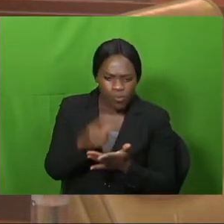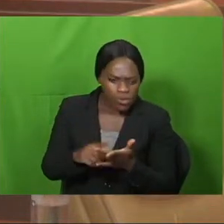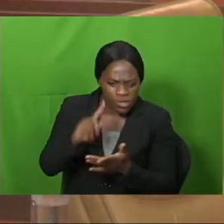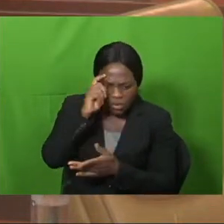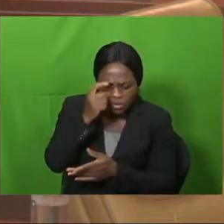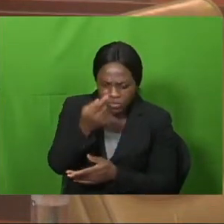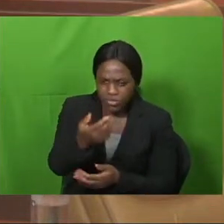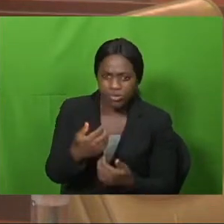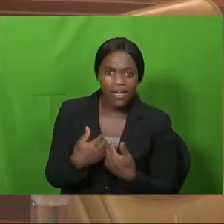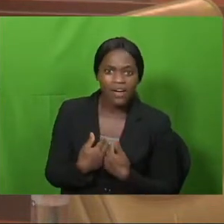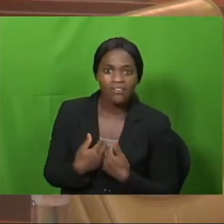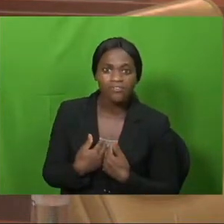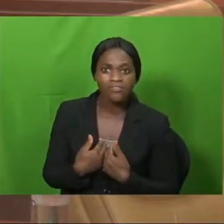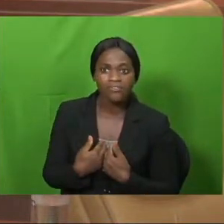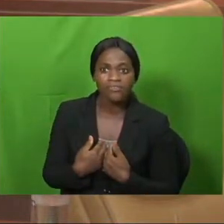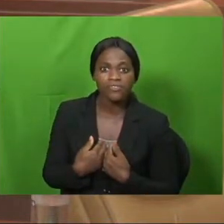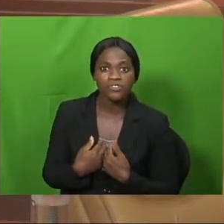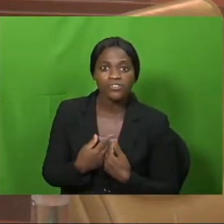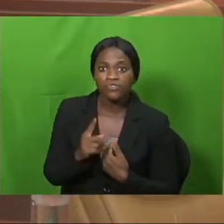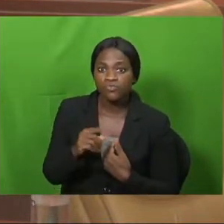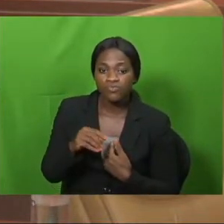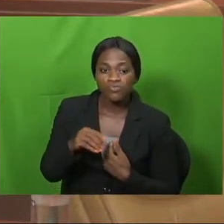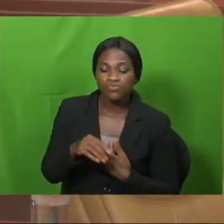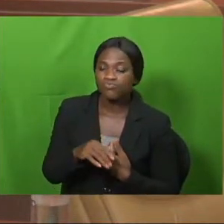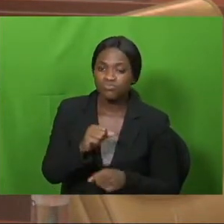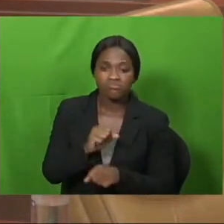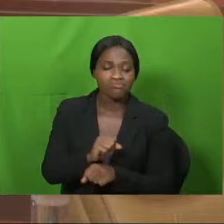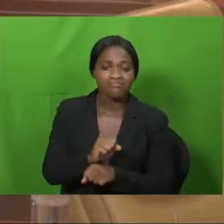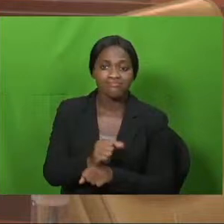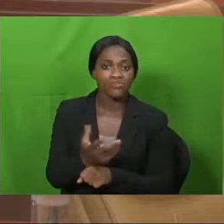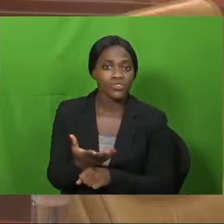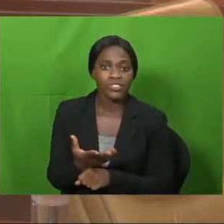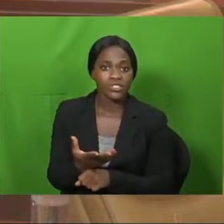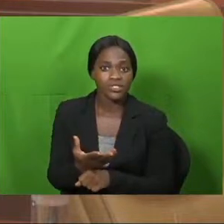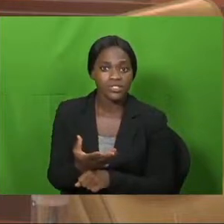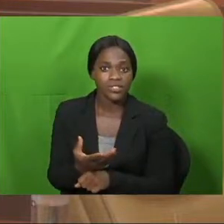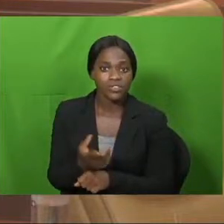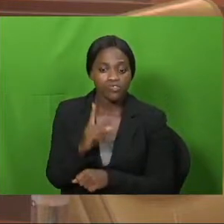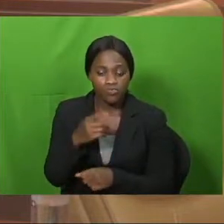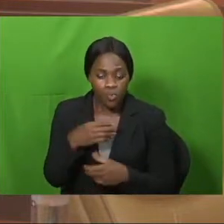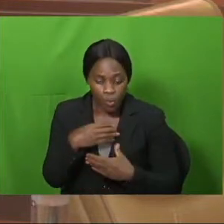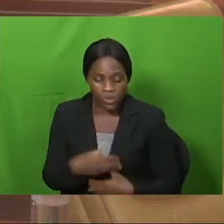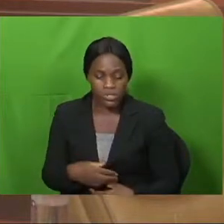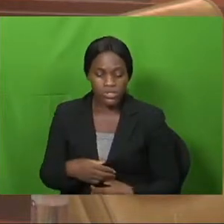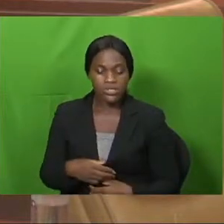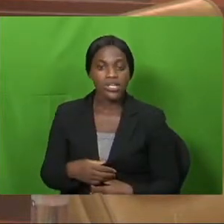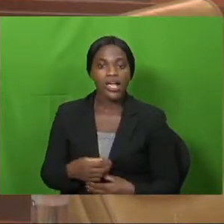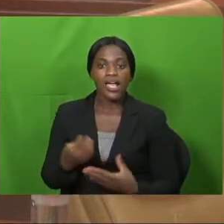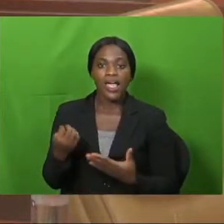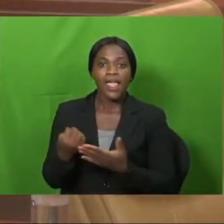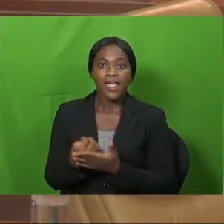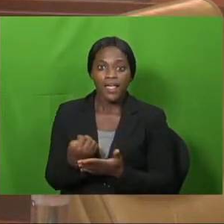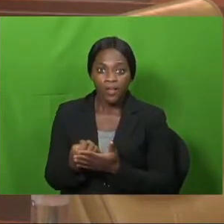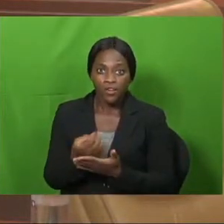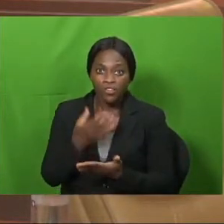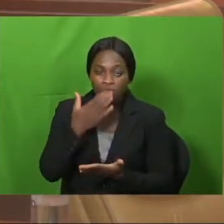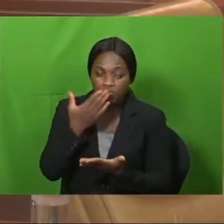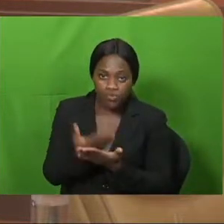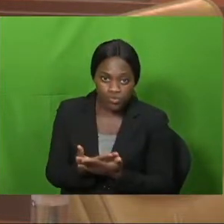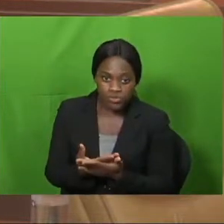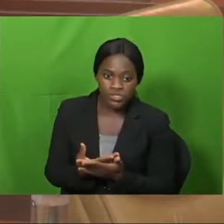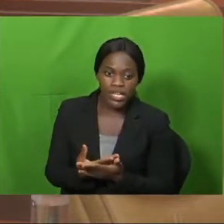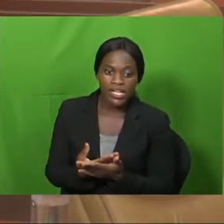You'll be in the pit from day one. So your economy should be good. So that in a likely event that you come and succeed